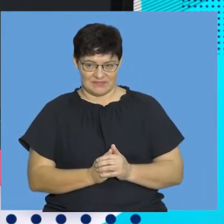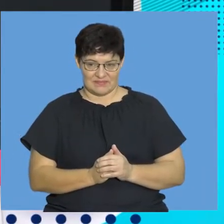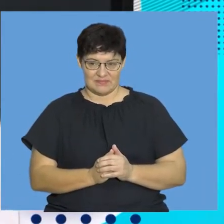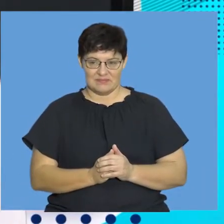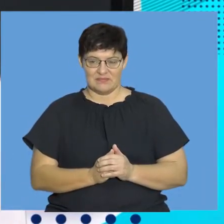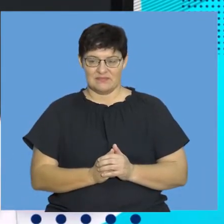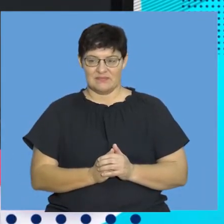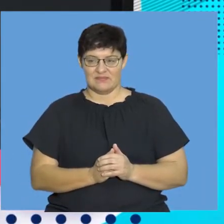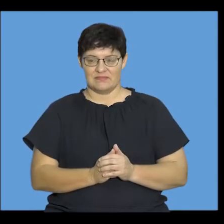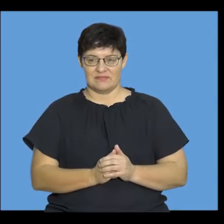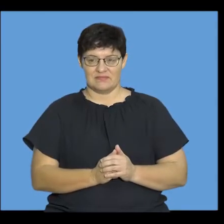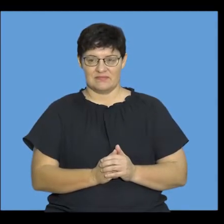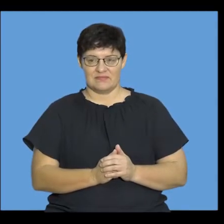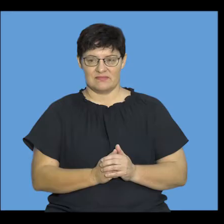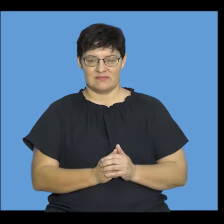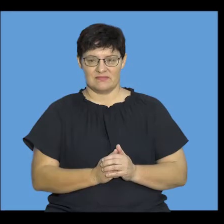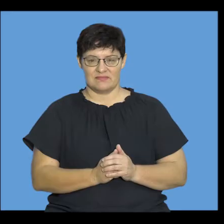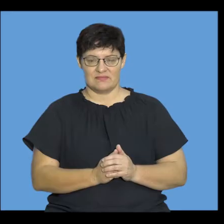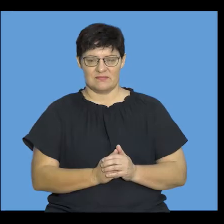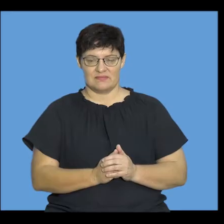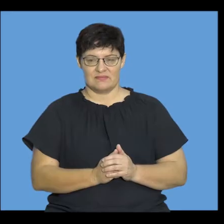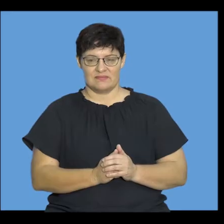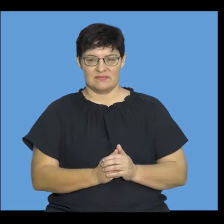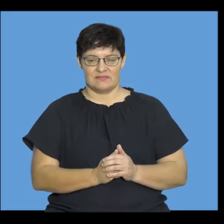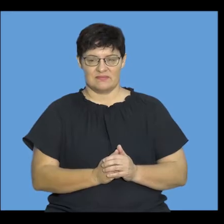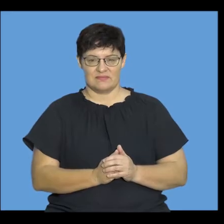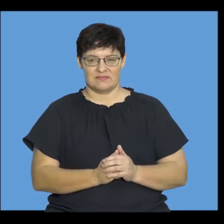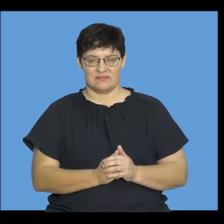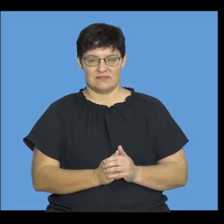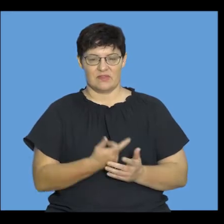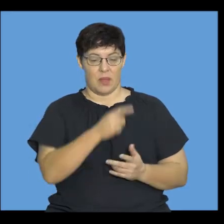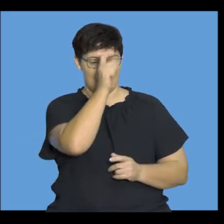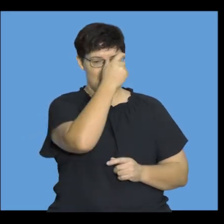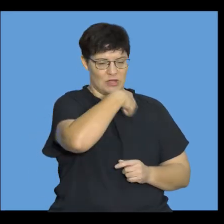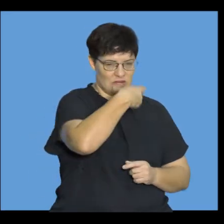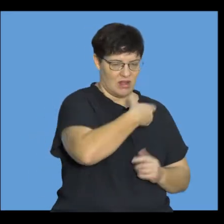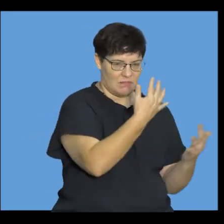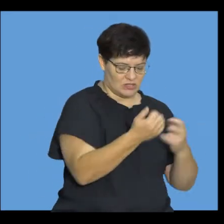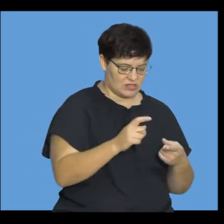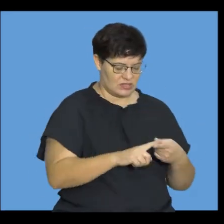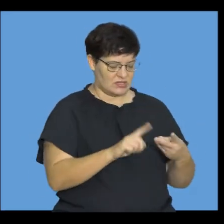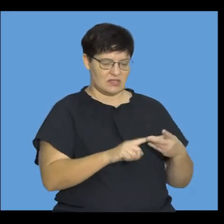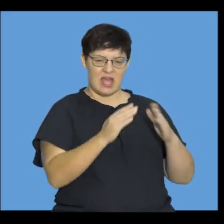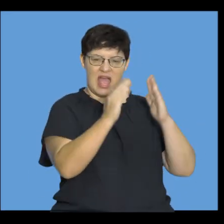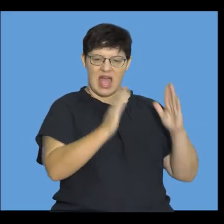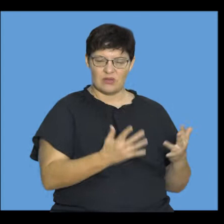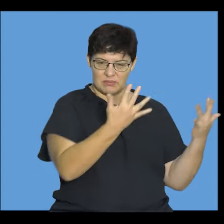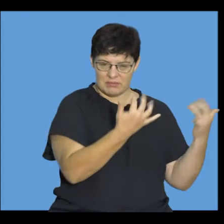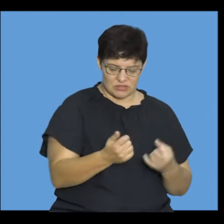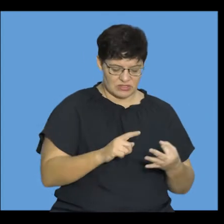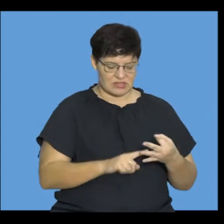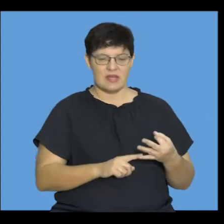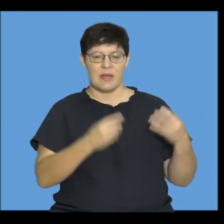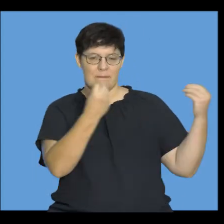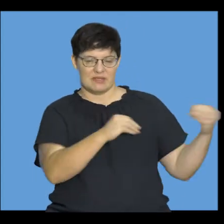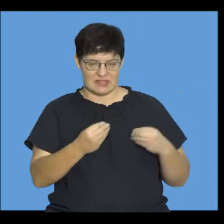then we spoke about the personal budgets, we spoke about household budgets, business budgets. We